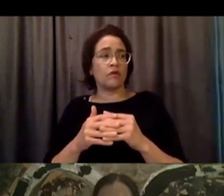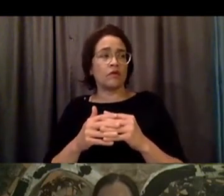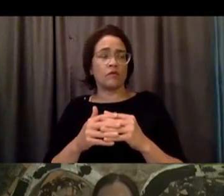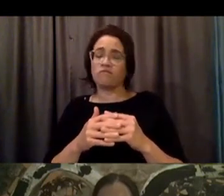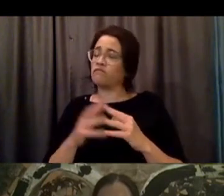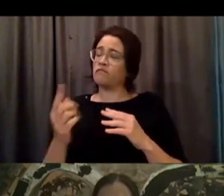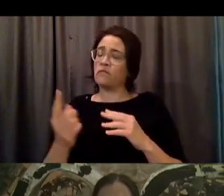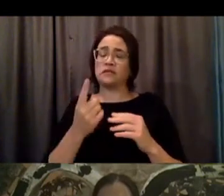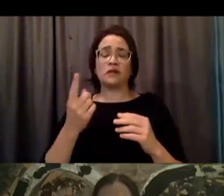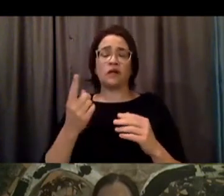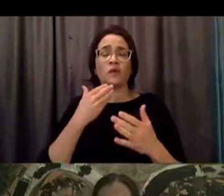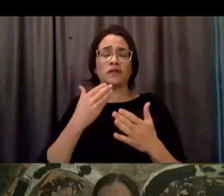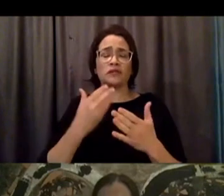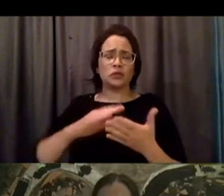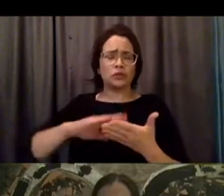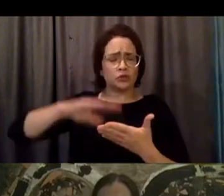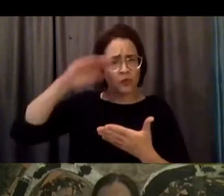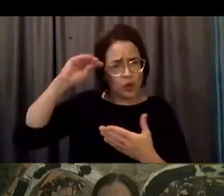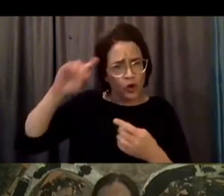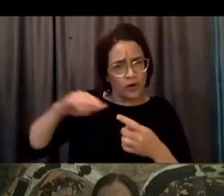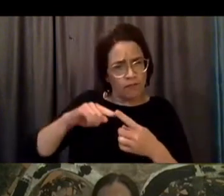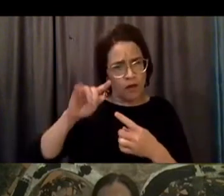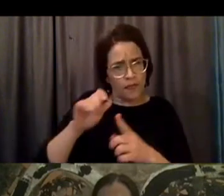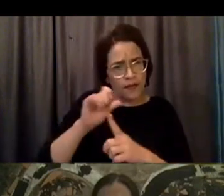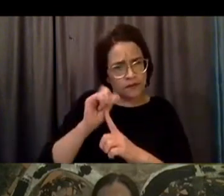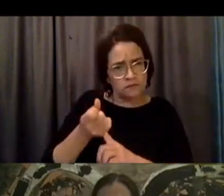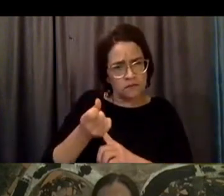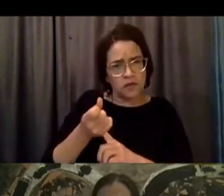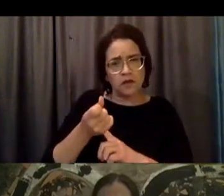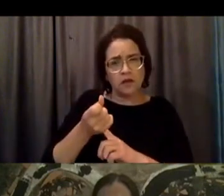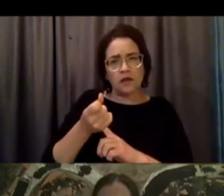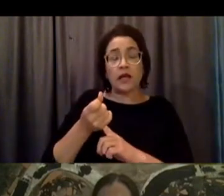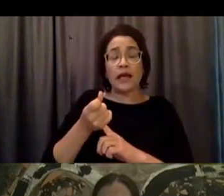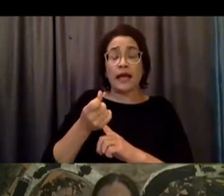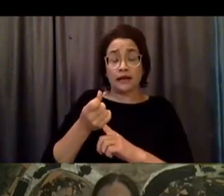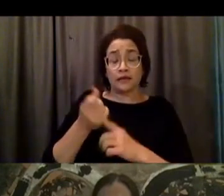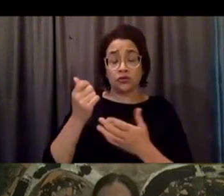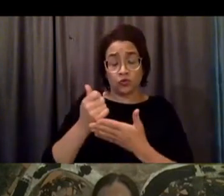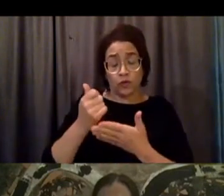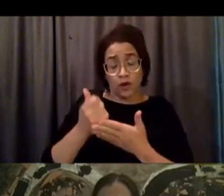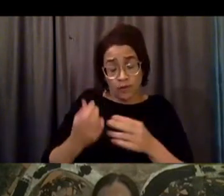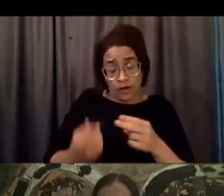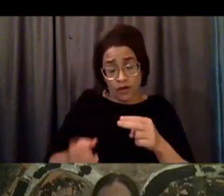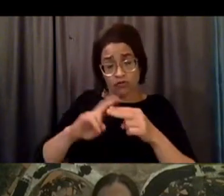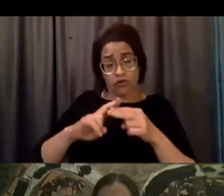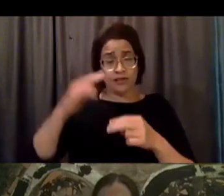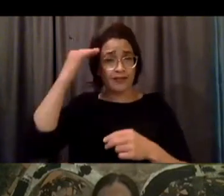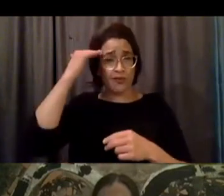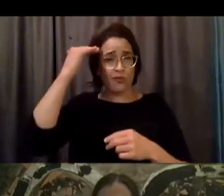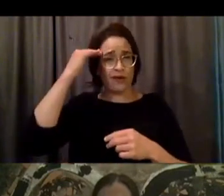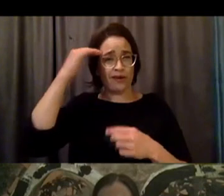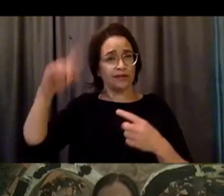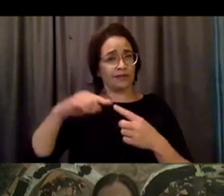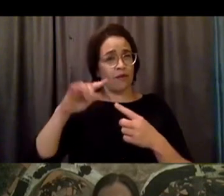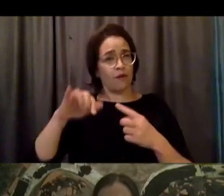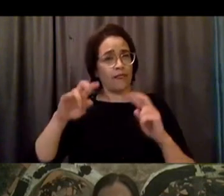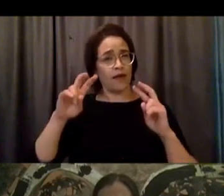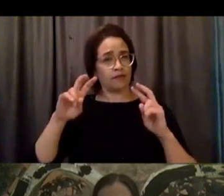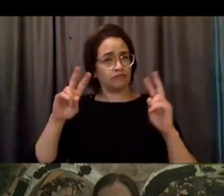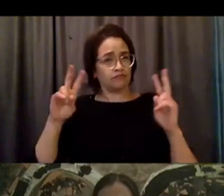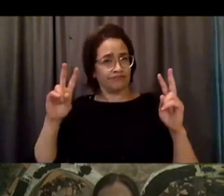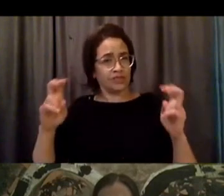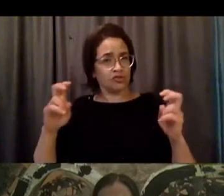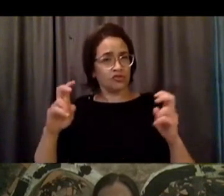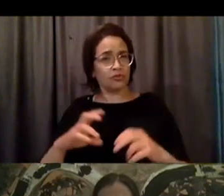then do what you can to raise awareness about the issue or in any other way, but work